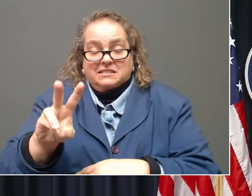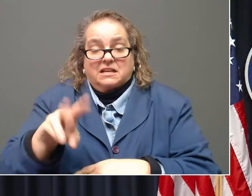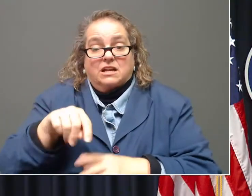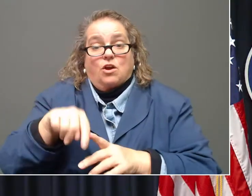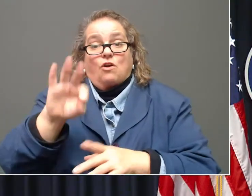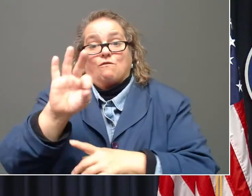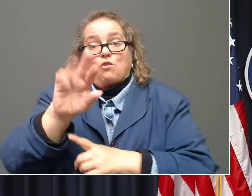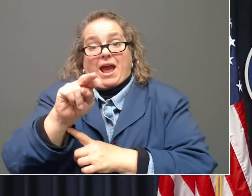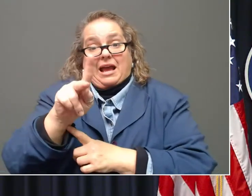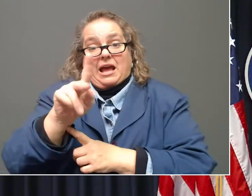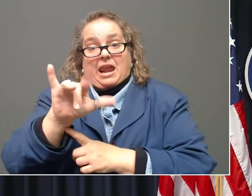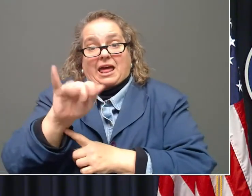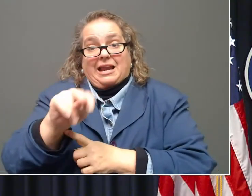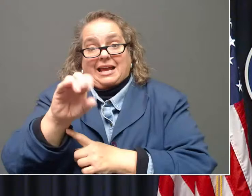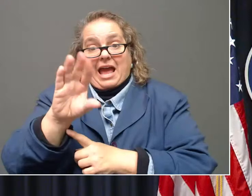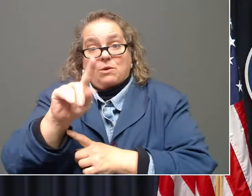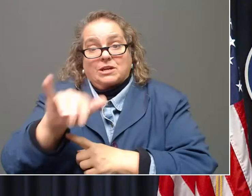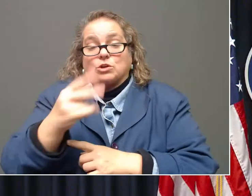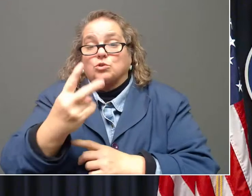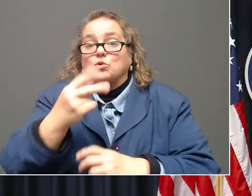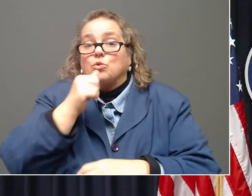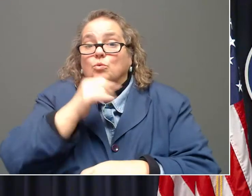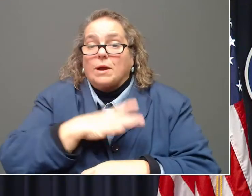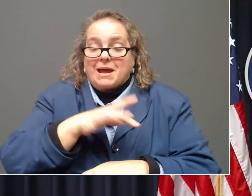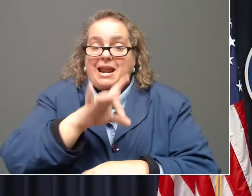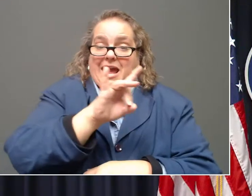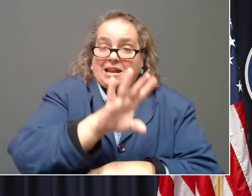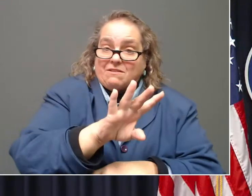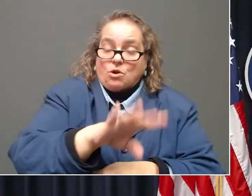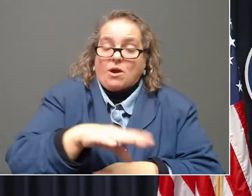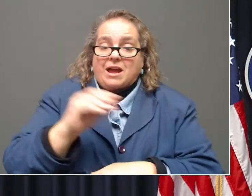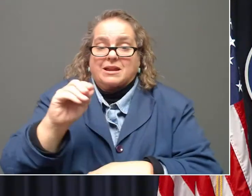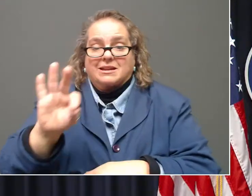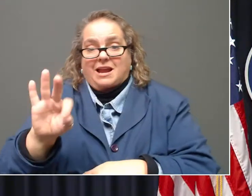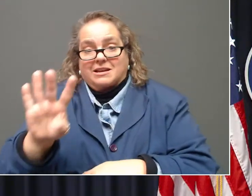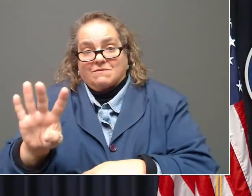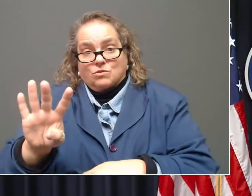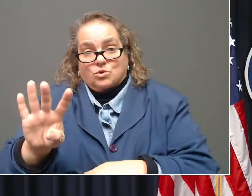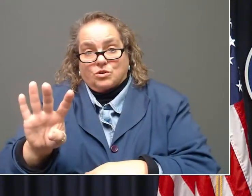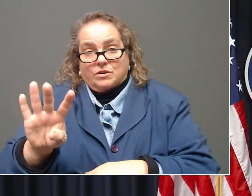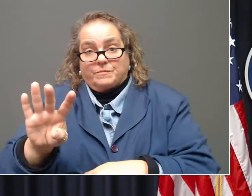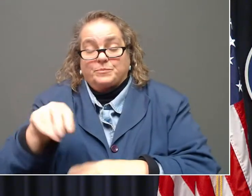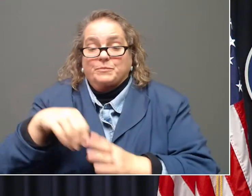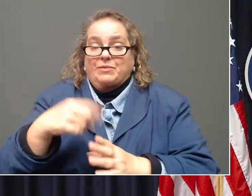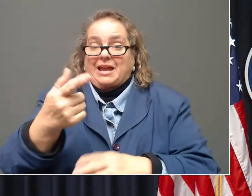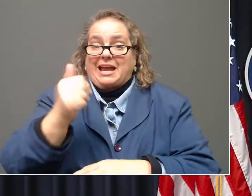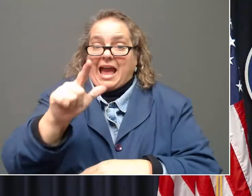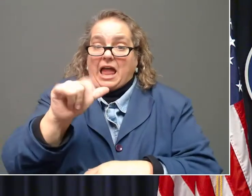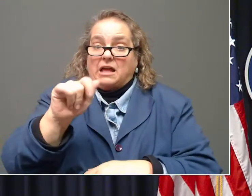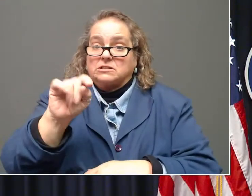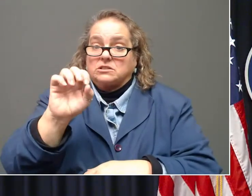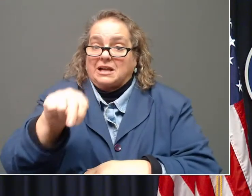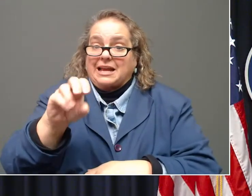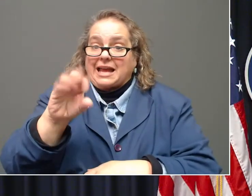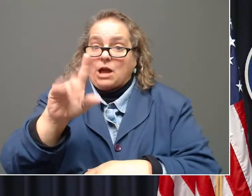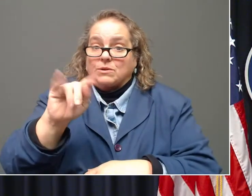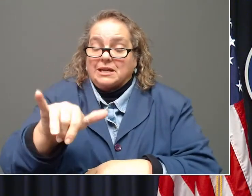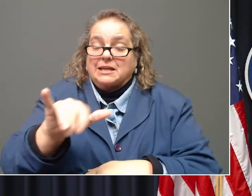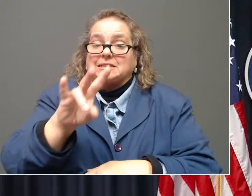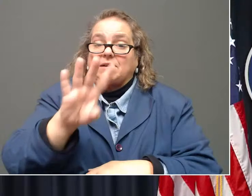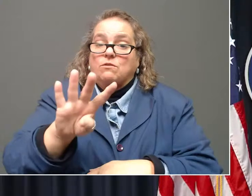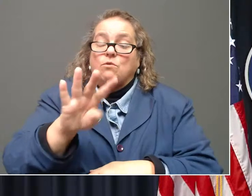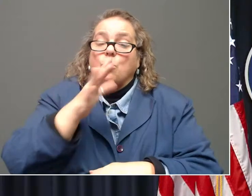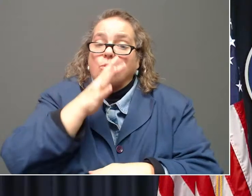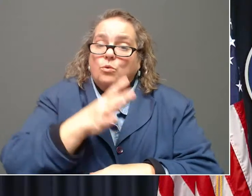74. They're all men. An 86-year-old woman from Bourbon, 79-year-old woman from